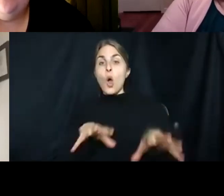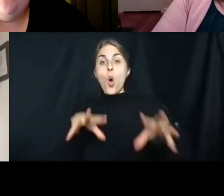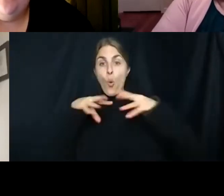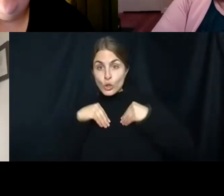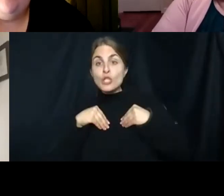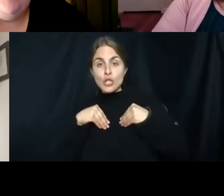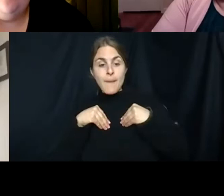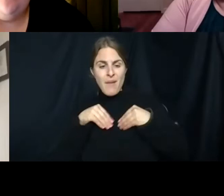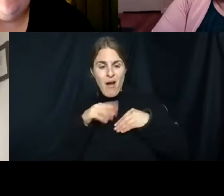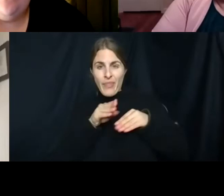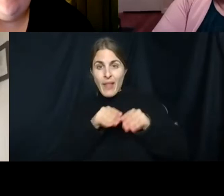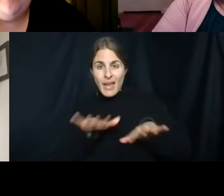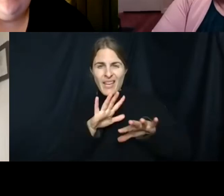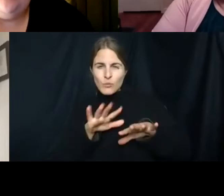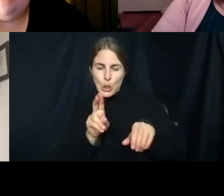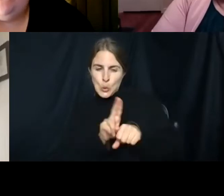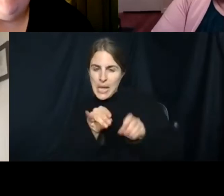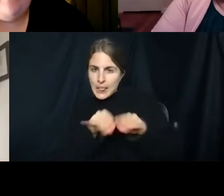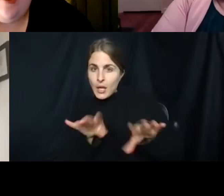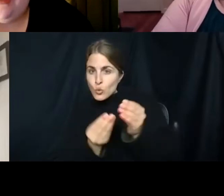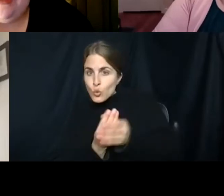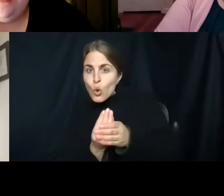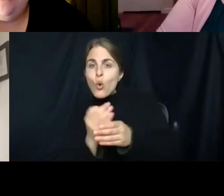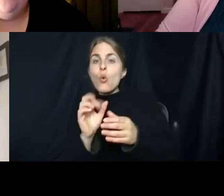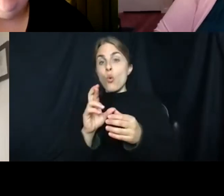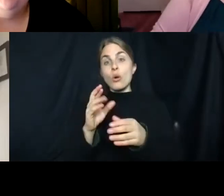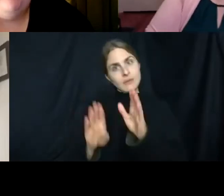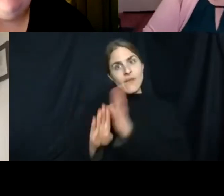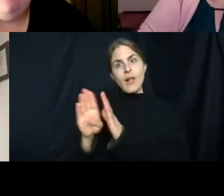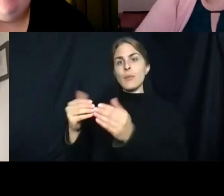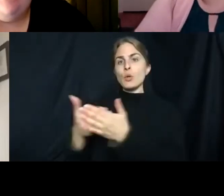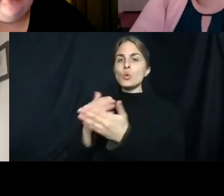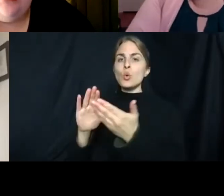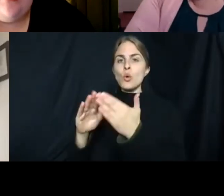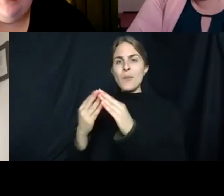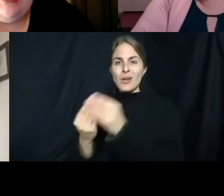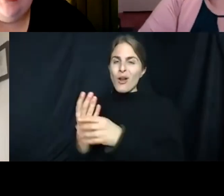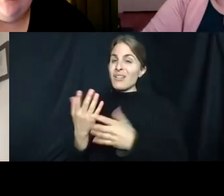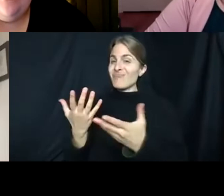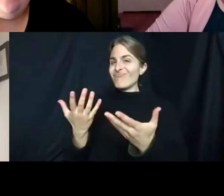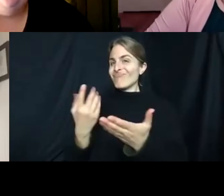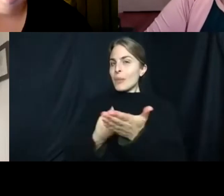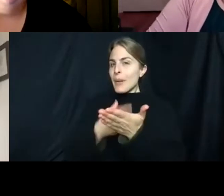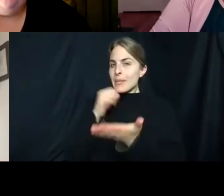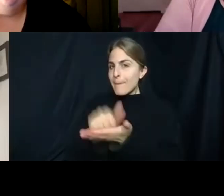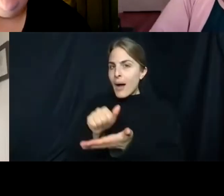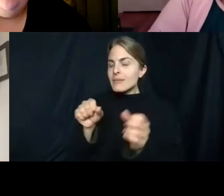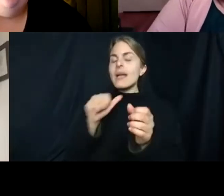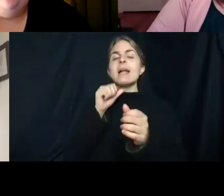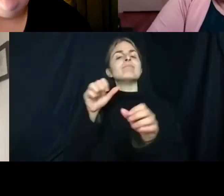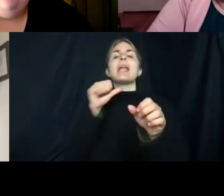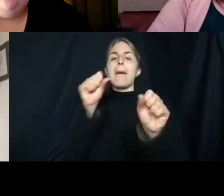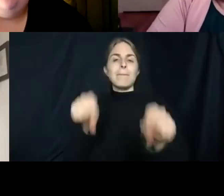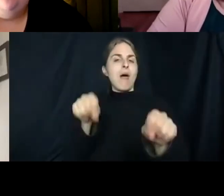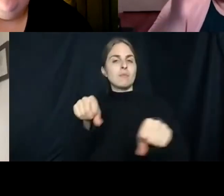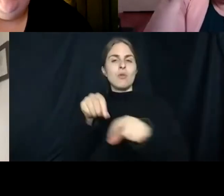used for growing food or making community garden, like that just might not be possible in certain places. And so that's why it's